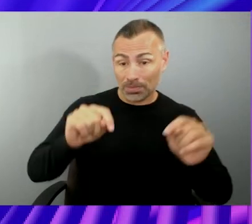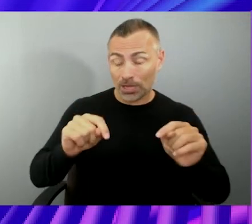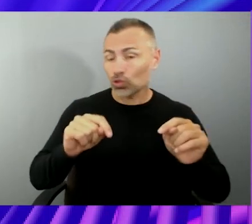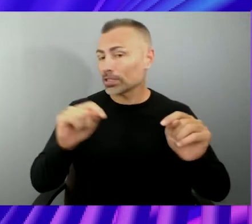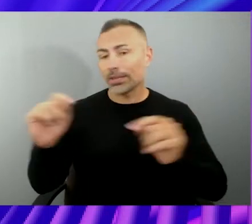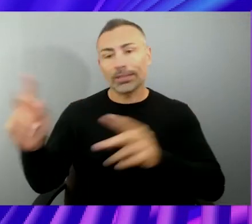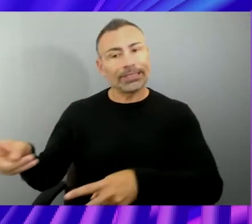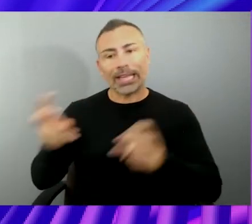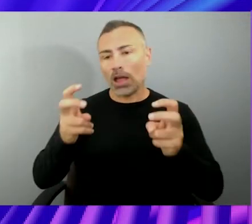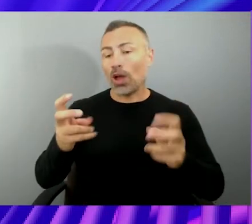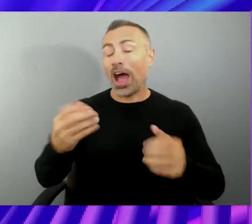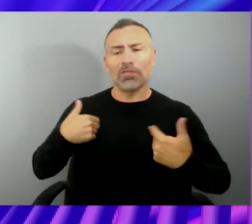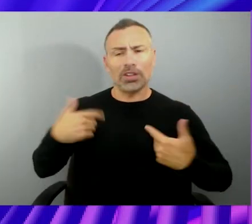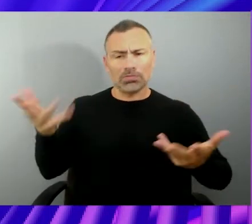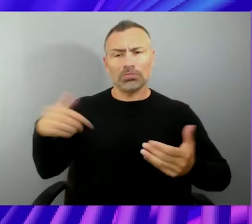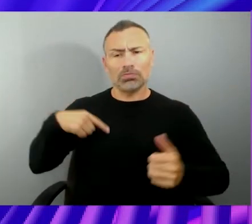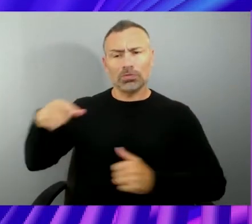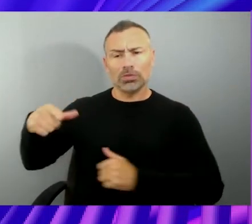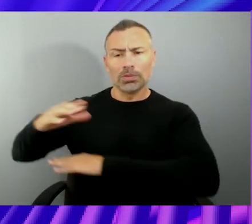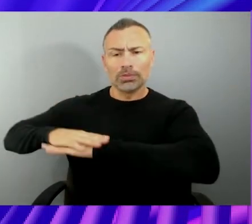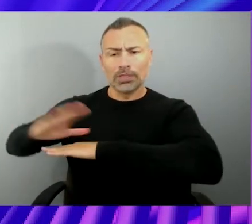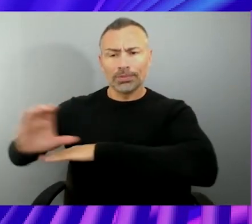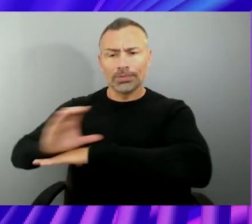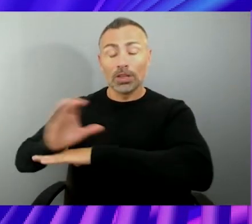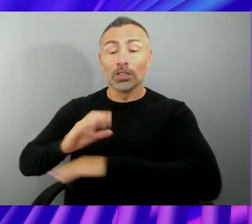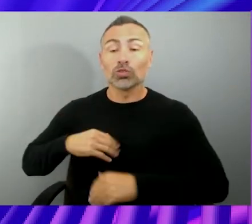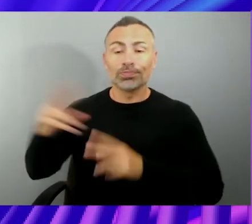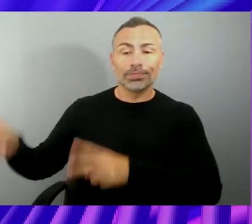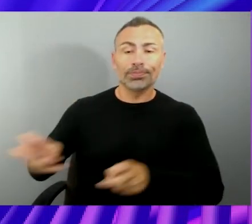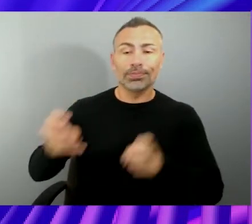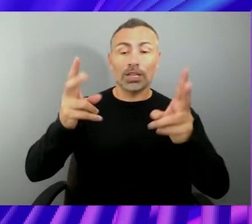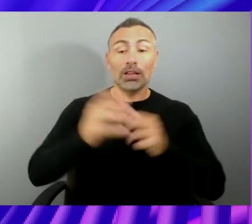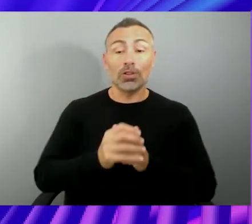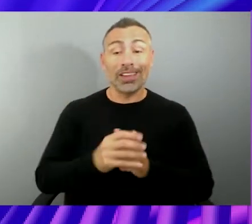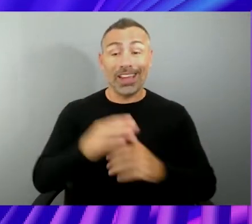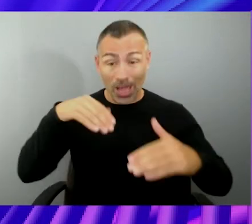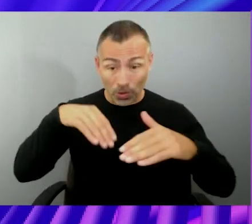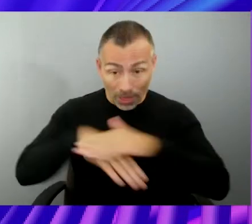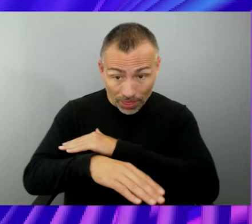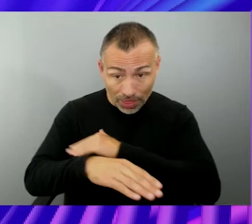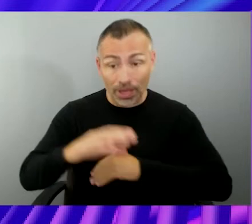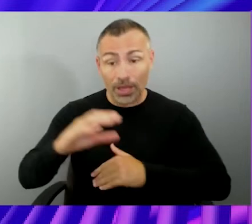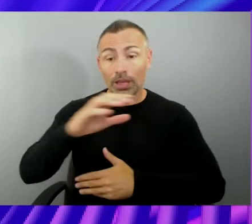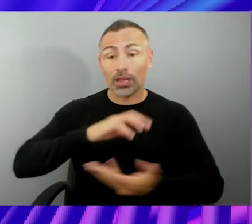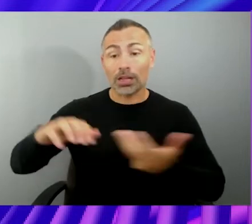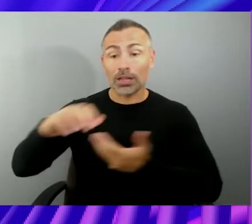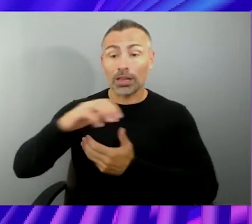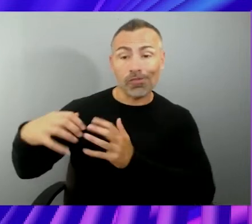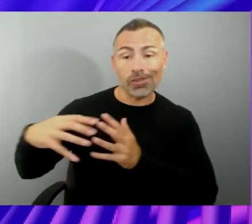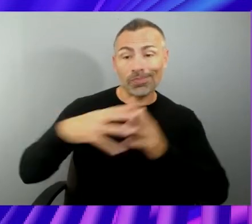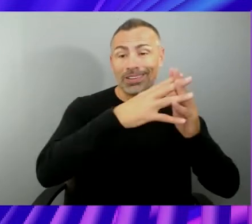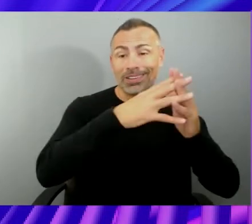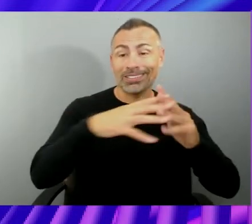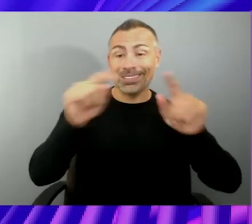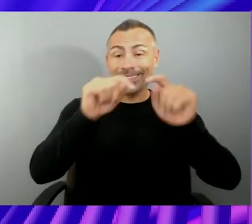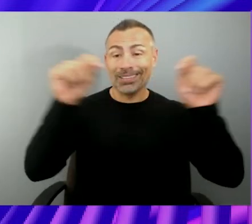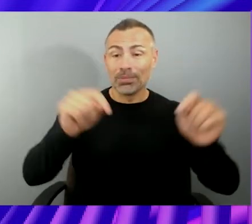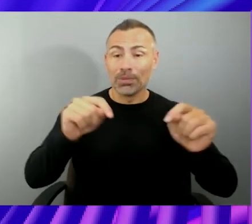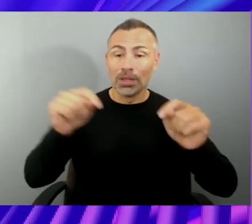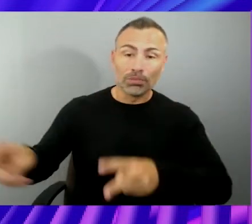And then when you go into CloudFormation, all I'm going to do is upload that template file. I'm going to go ahead and choose that file.